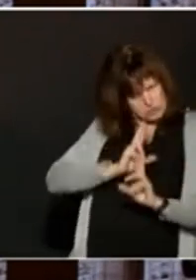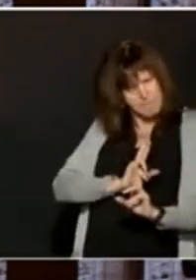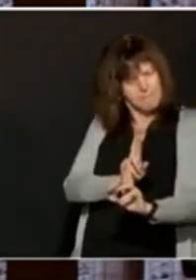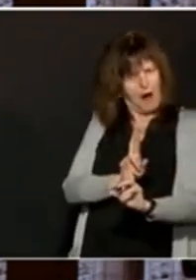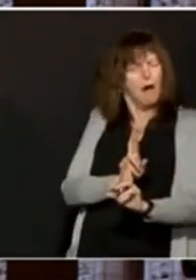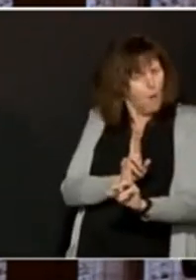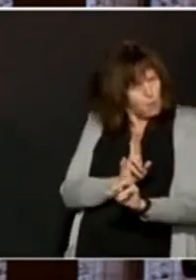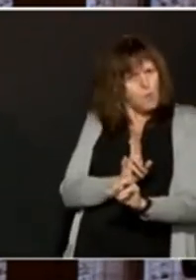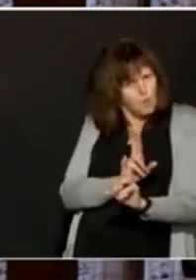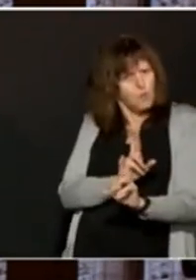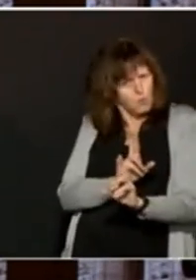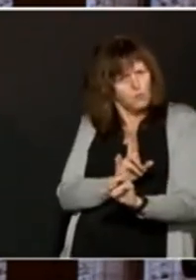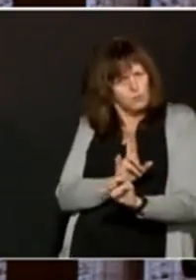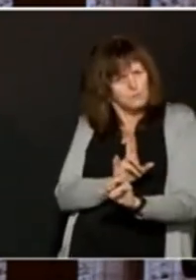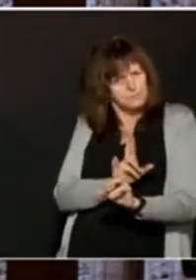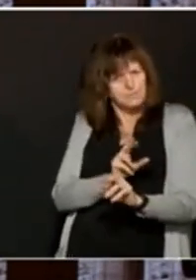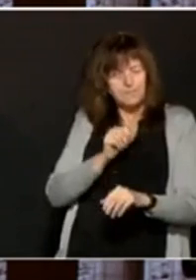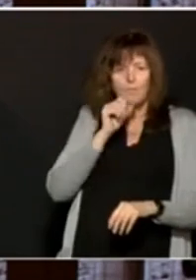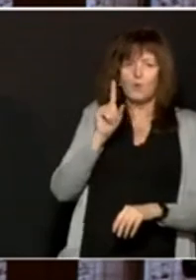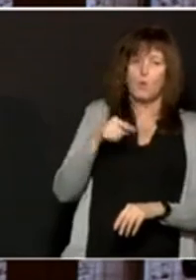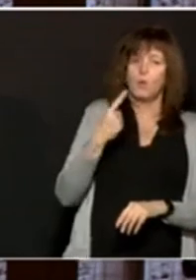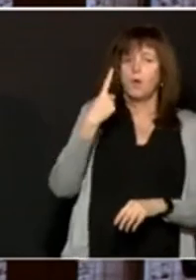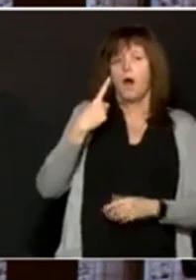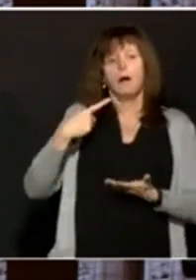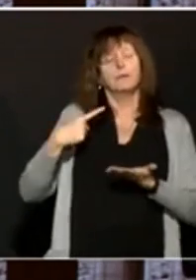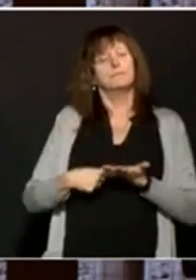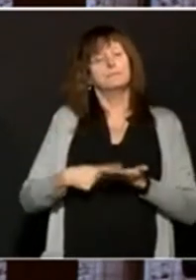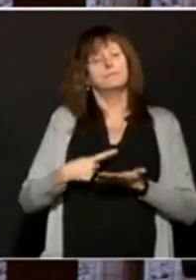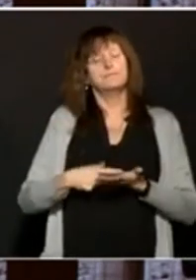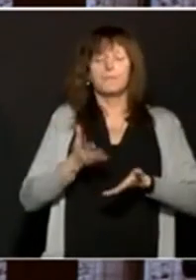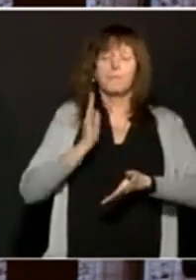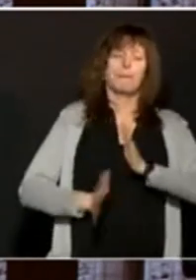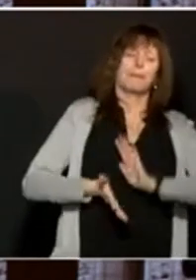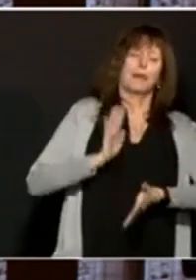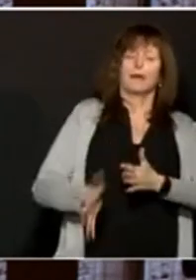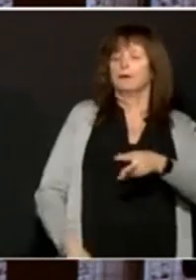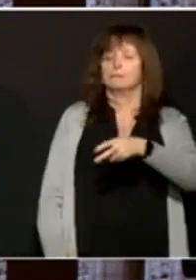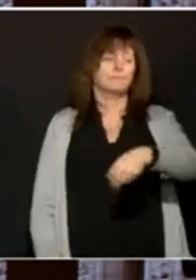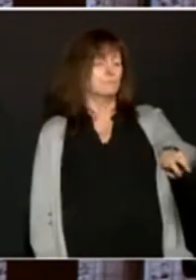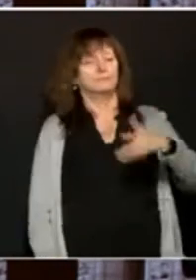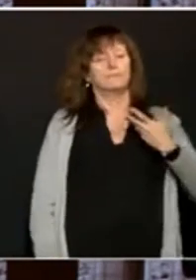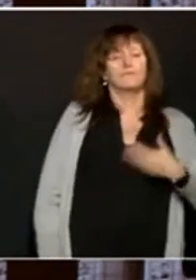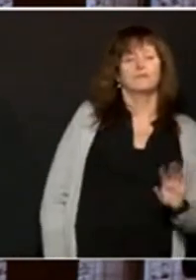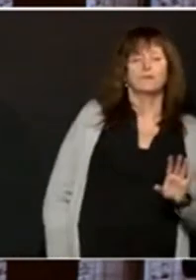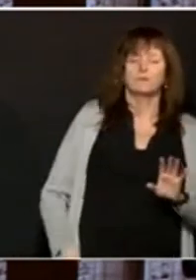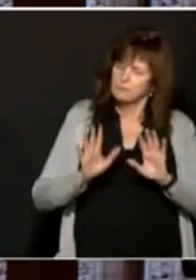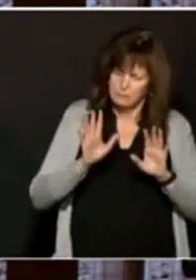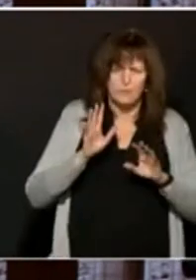just a one conversation issue. This is something that may take some time, and that will certainly be honored.